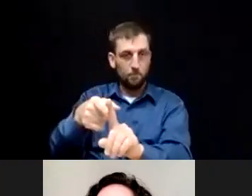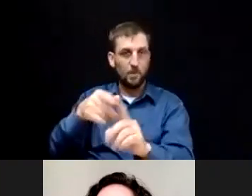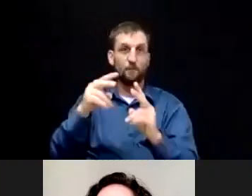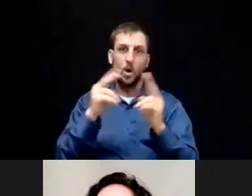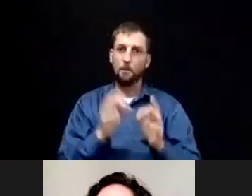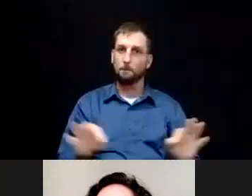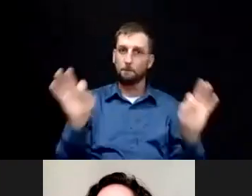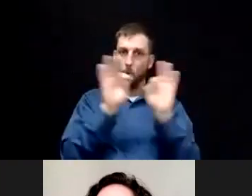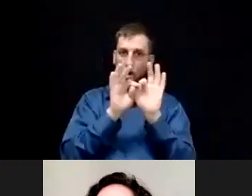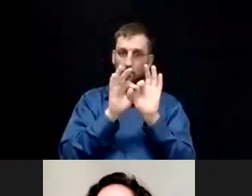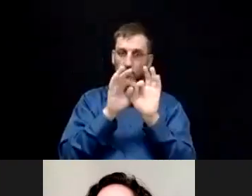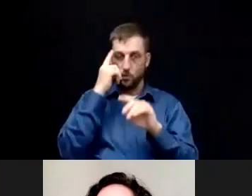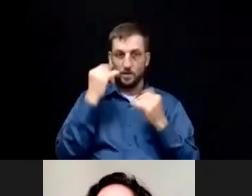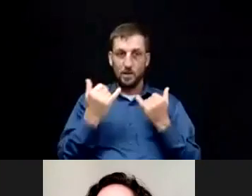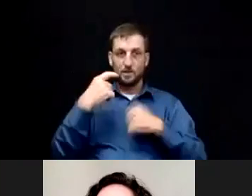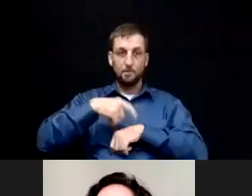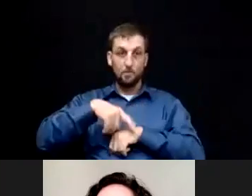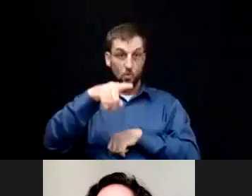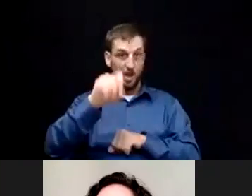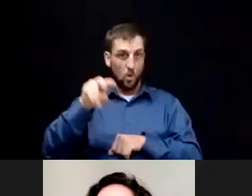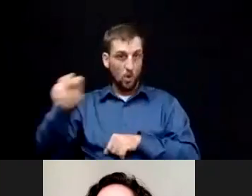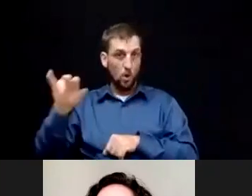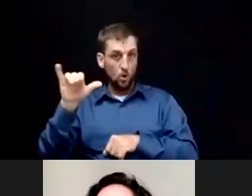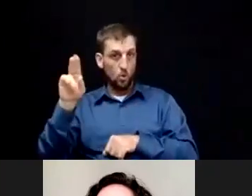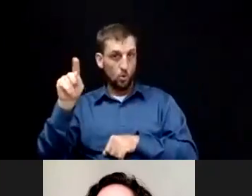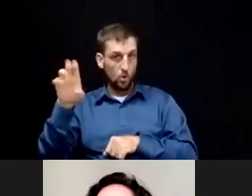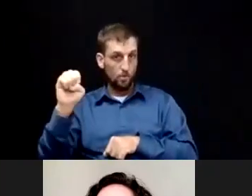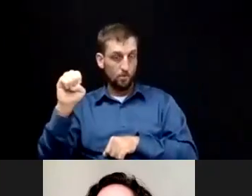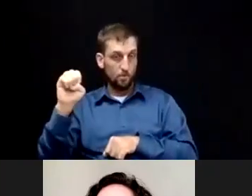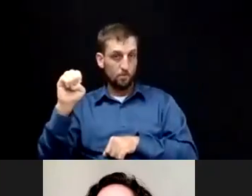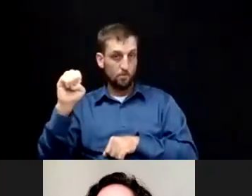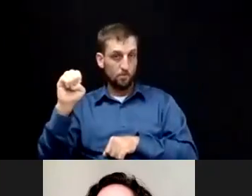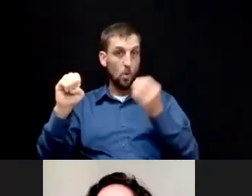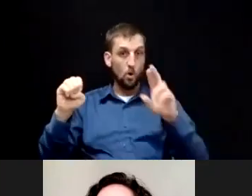You can keep streaming through YouTube, or if you're on Zoom, you can continue there.